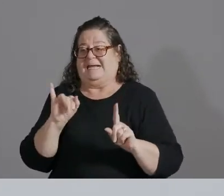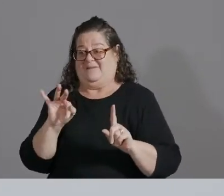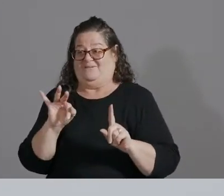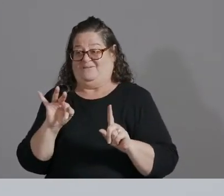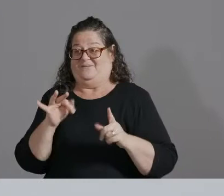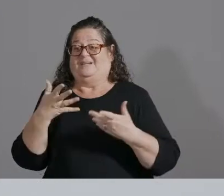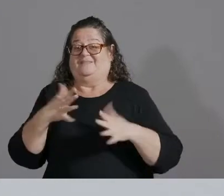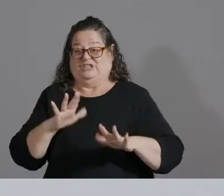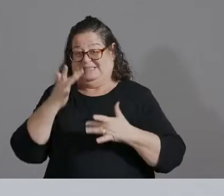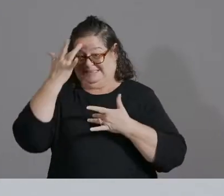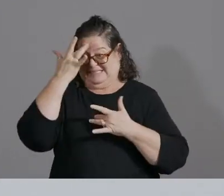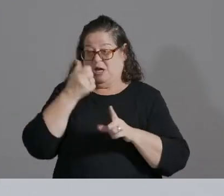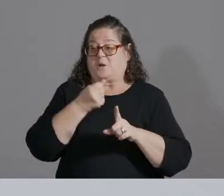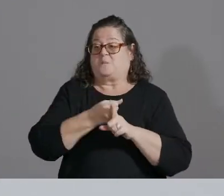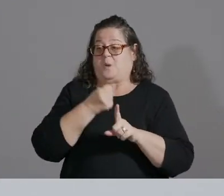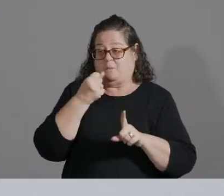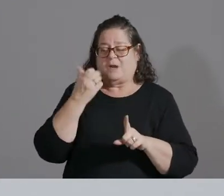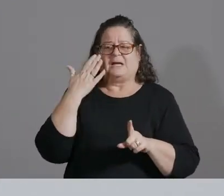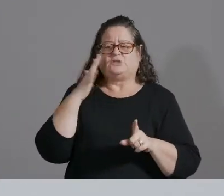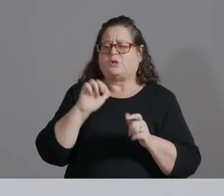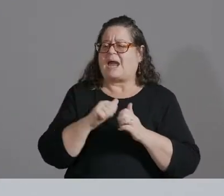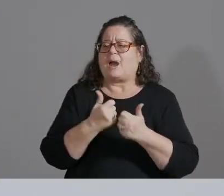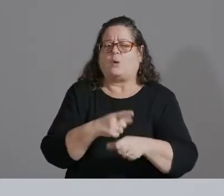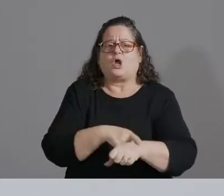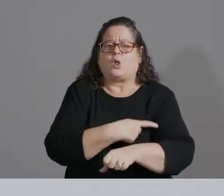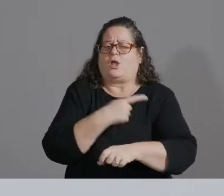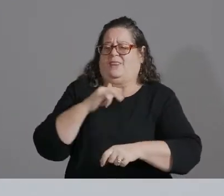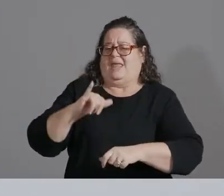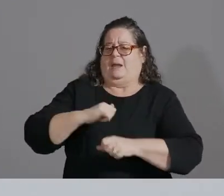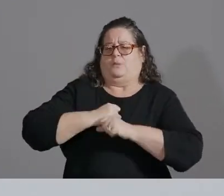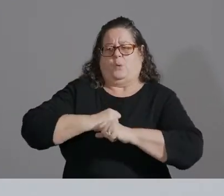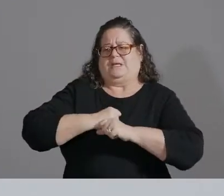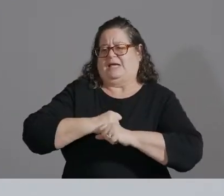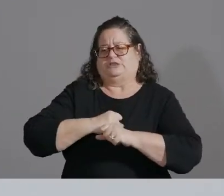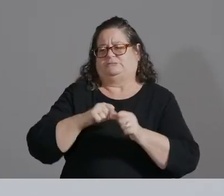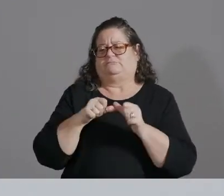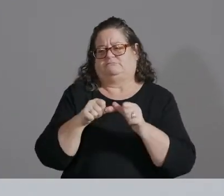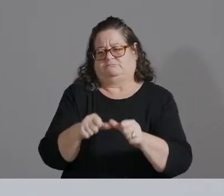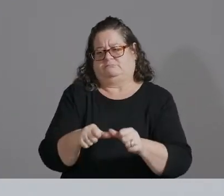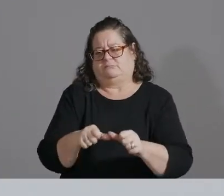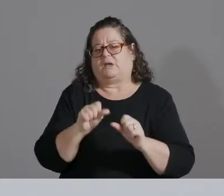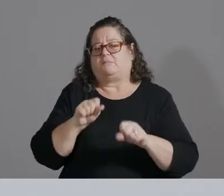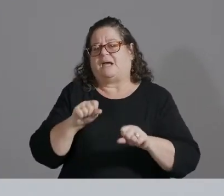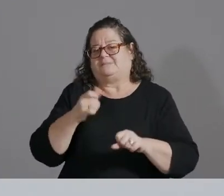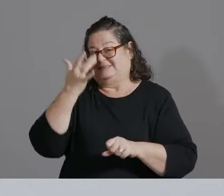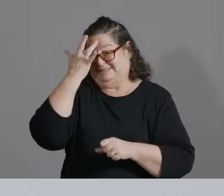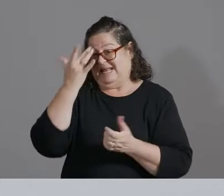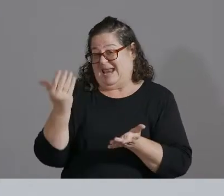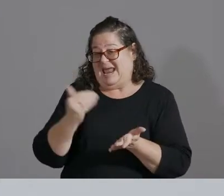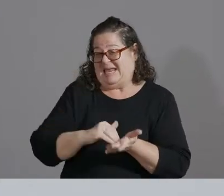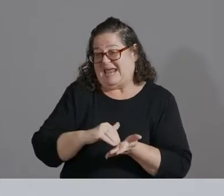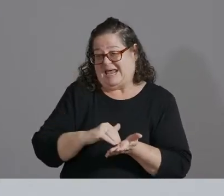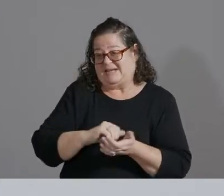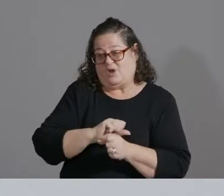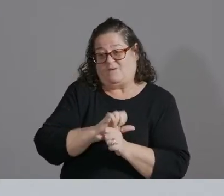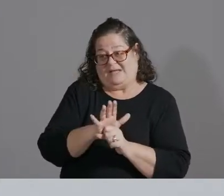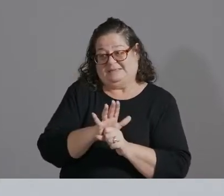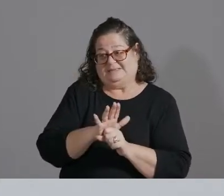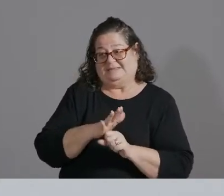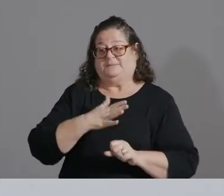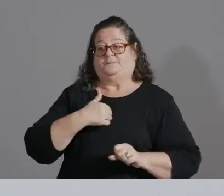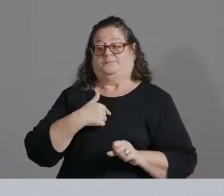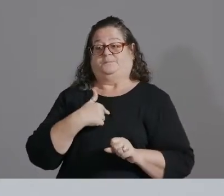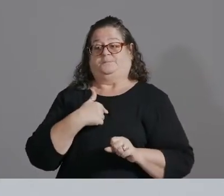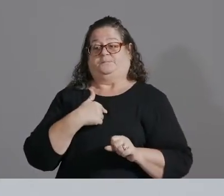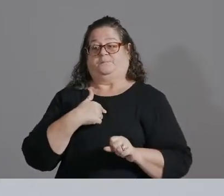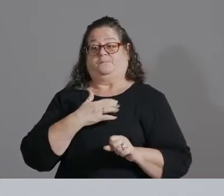know that people can get reinfected with COVID-19. My recommendation to anybody who is hesitant